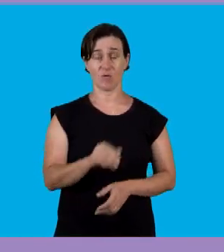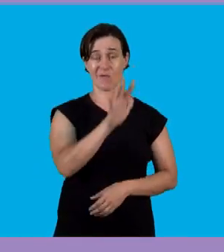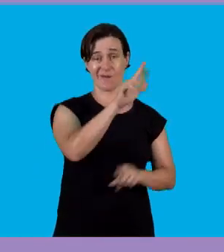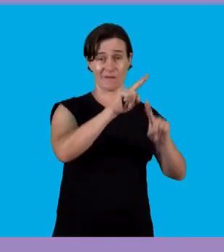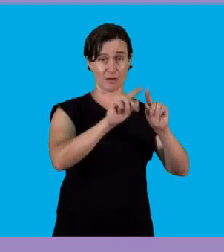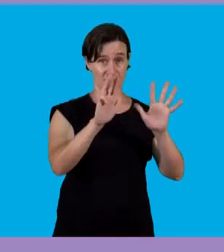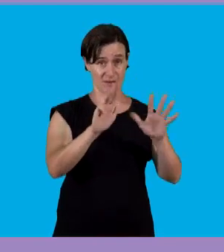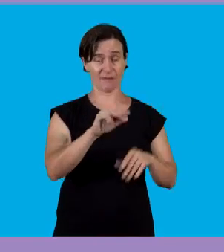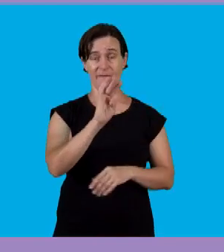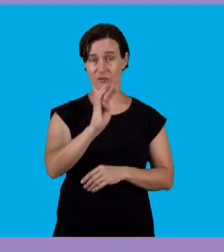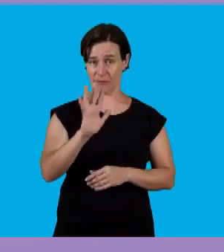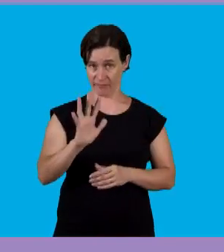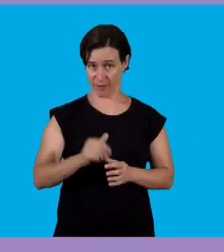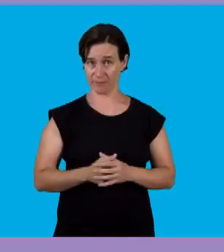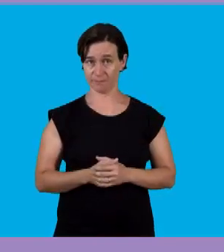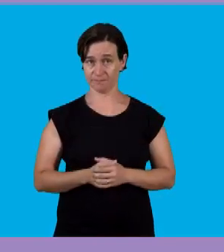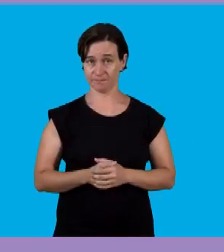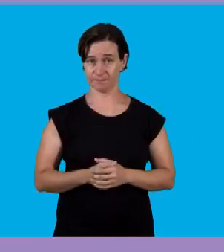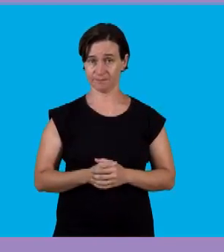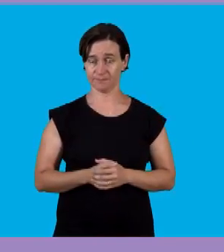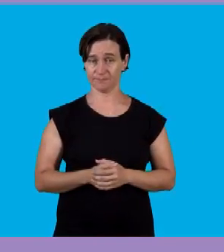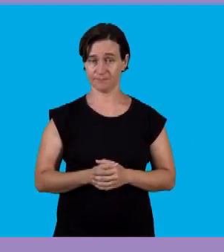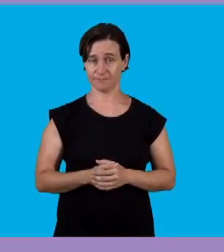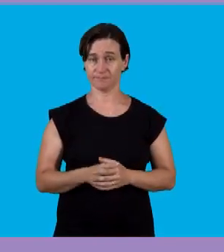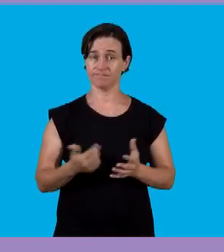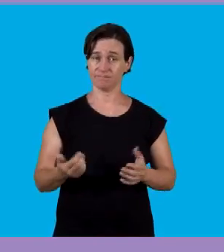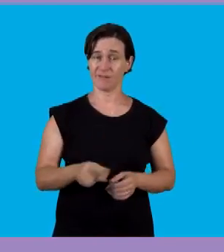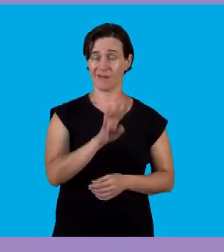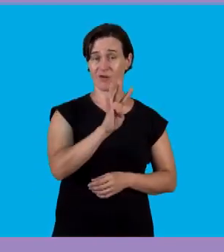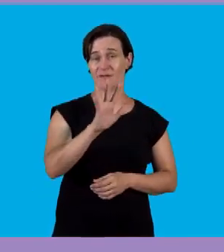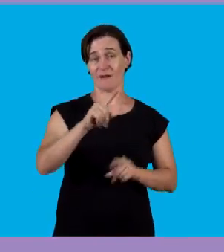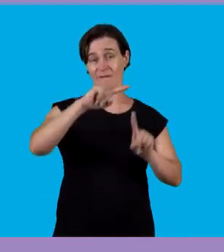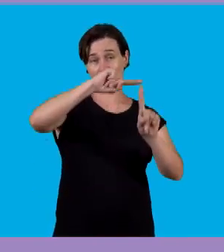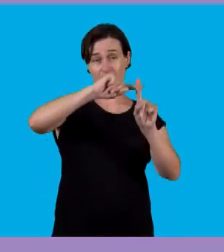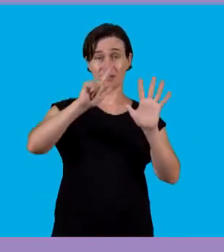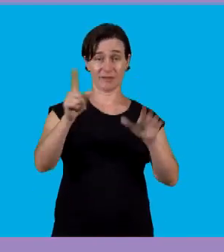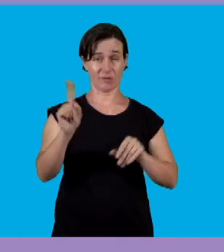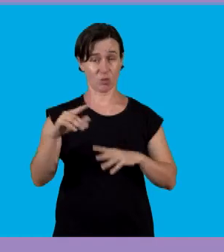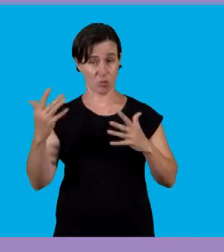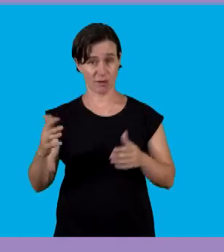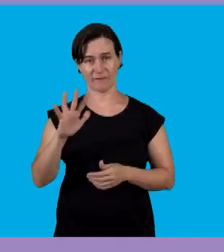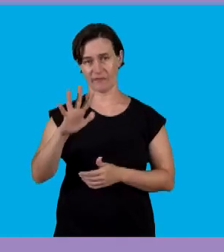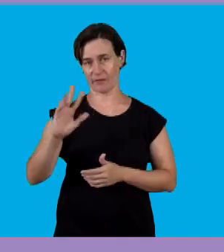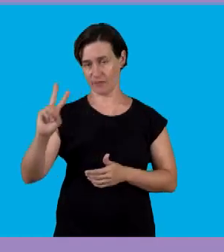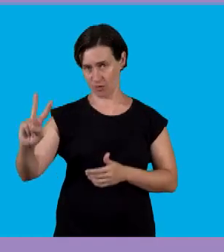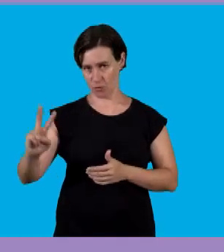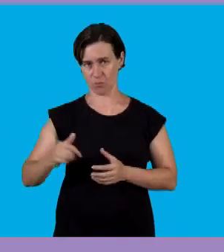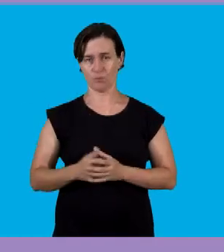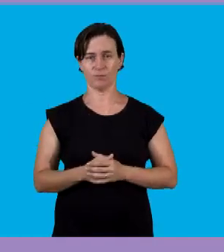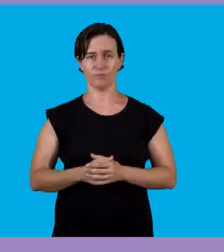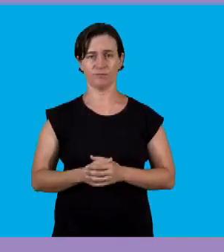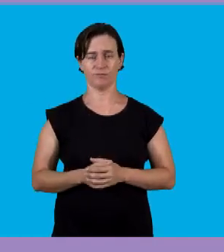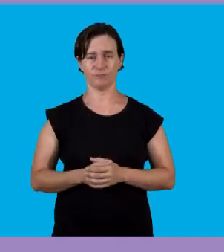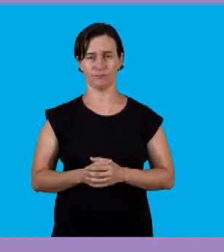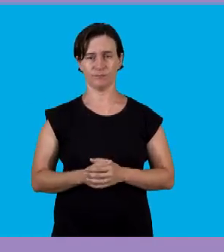So 5 multiplied by 9 is 45. And of course, when we add 7 to that 45, we will get an